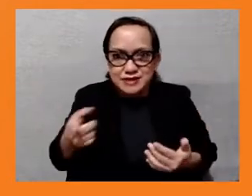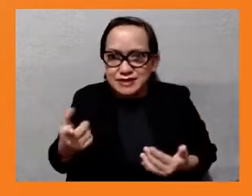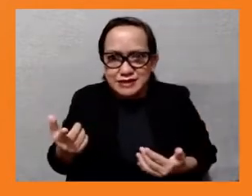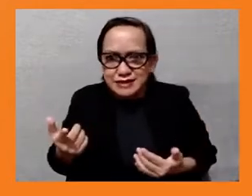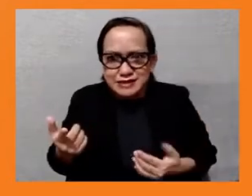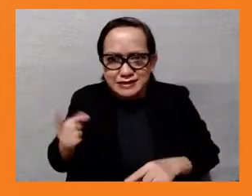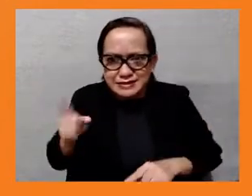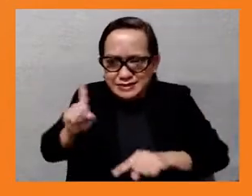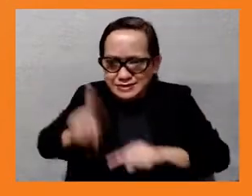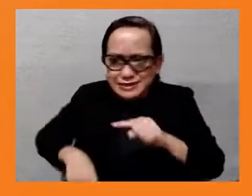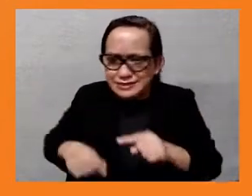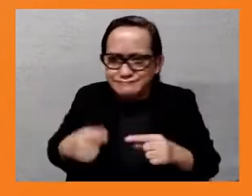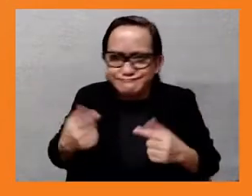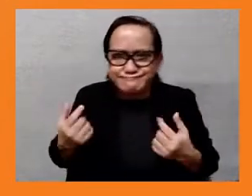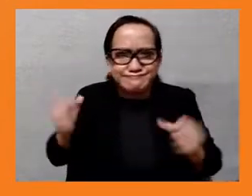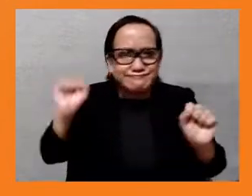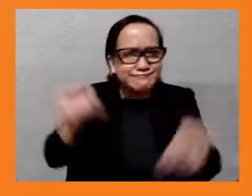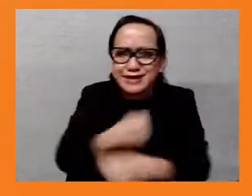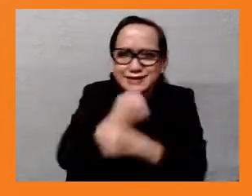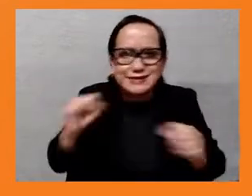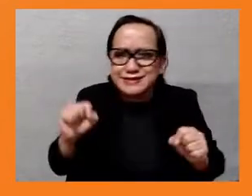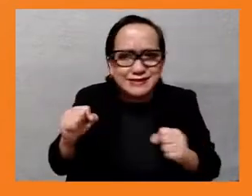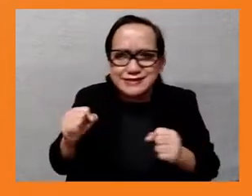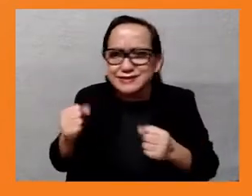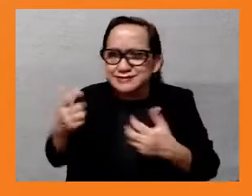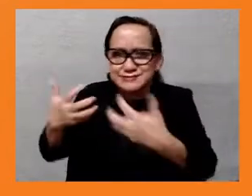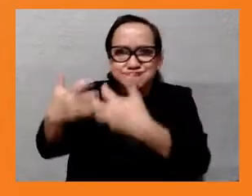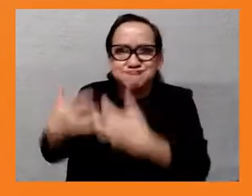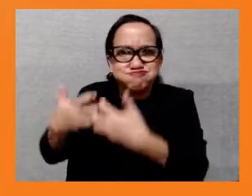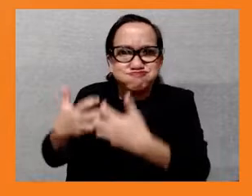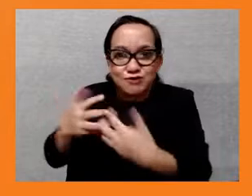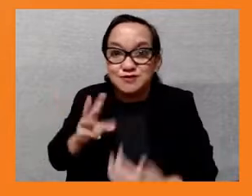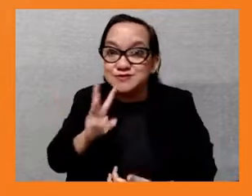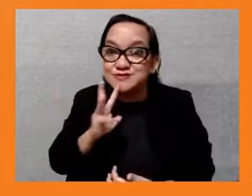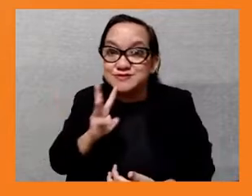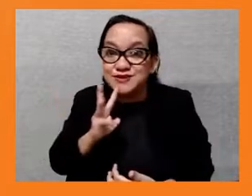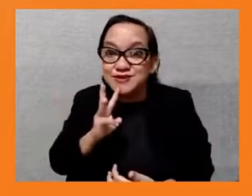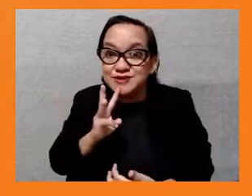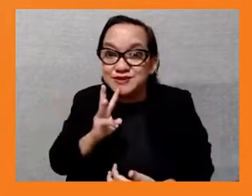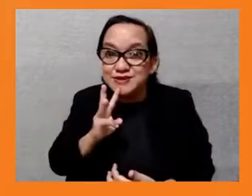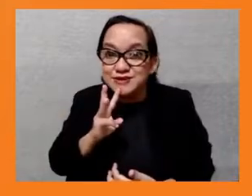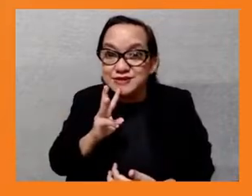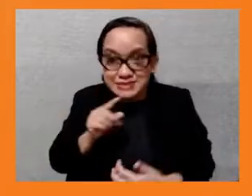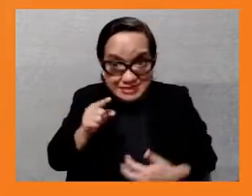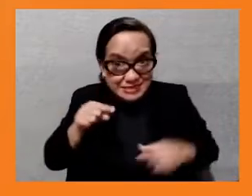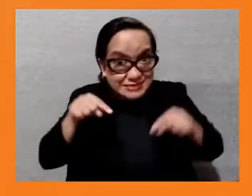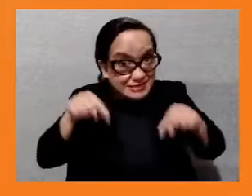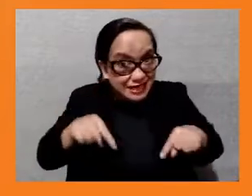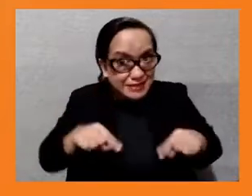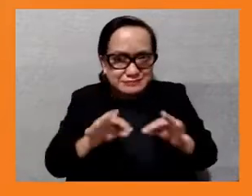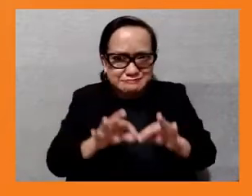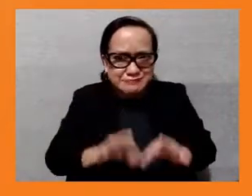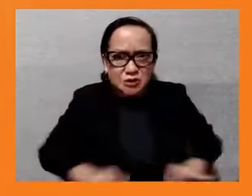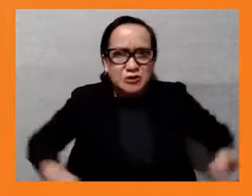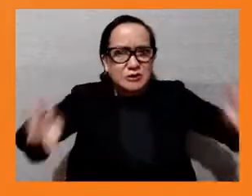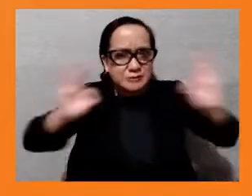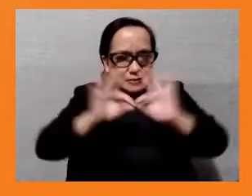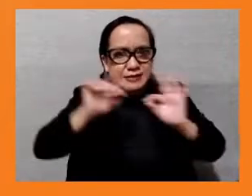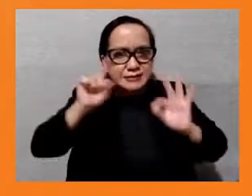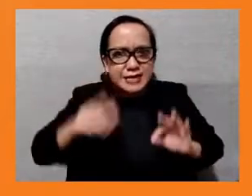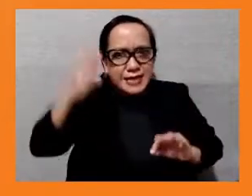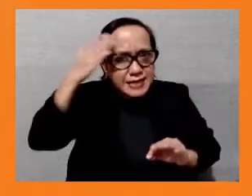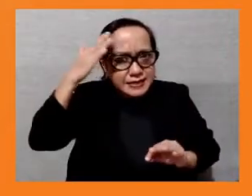for affected people and civil society to raise their concerns. And to address this, we're proposing to have provisions